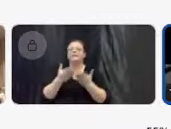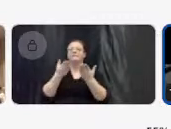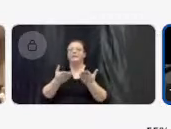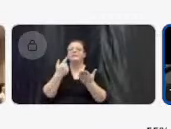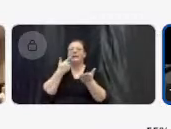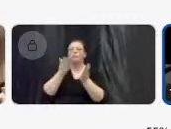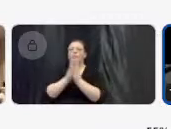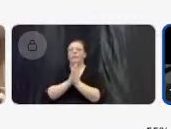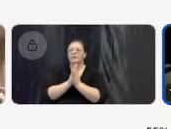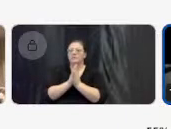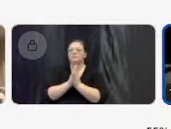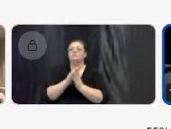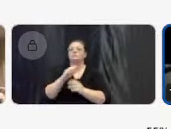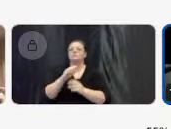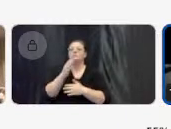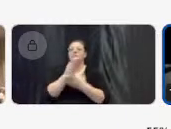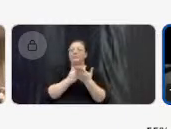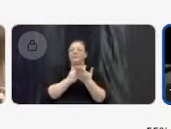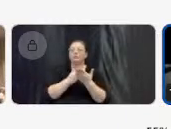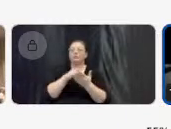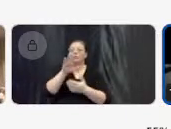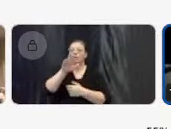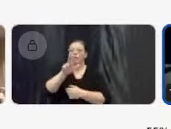request. Sections